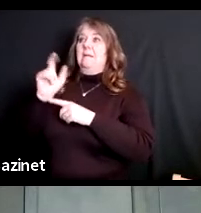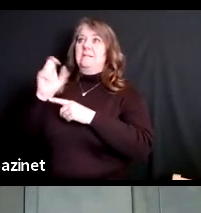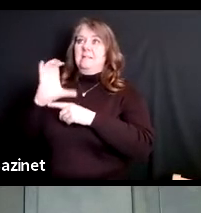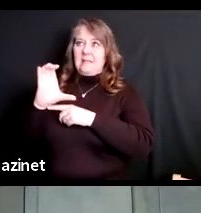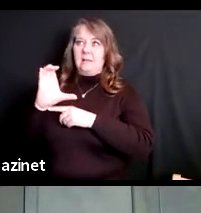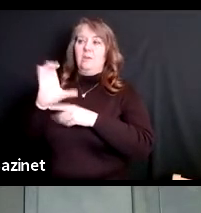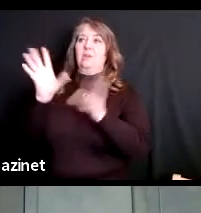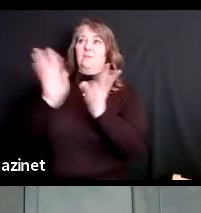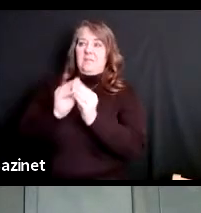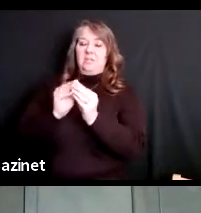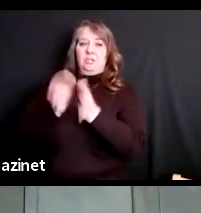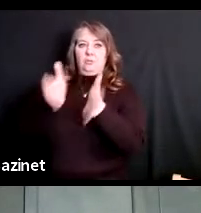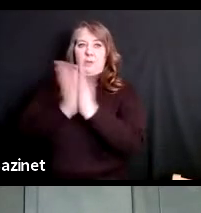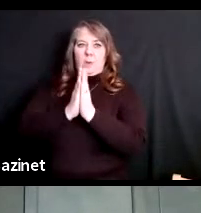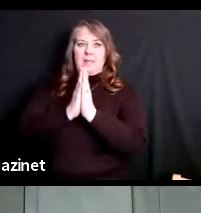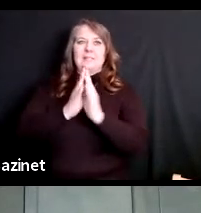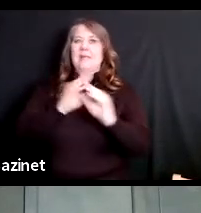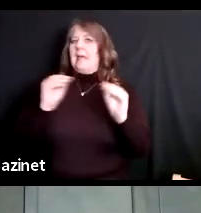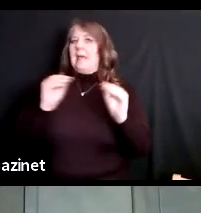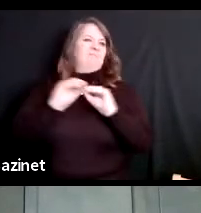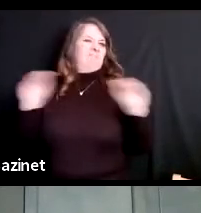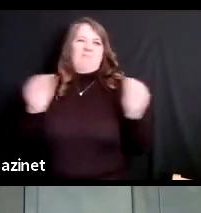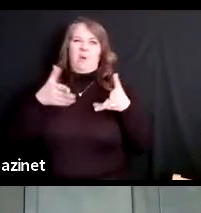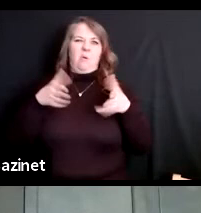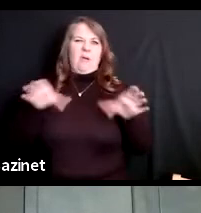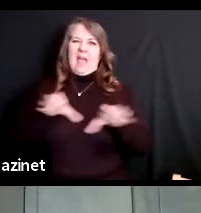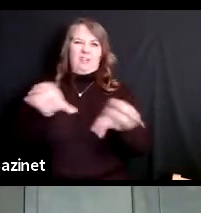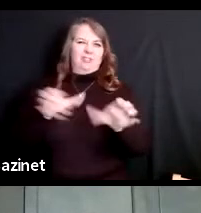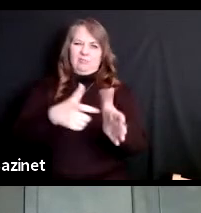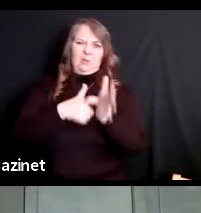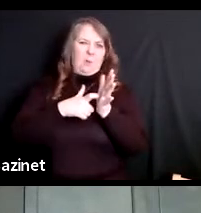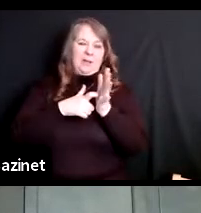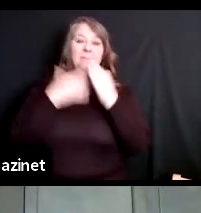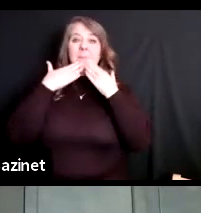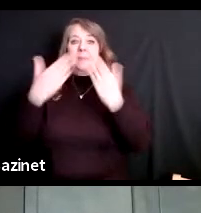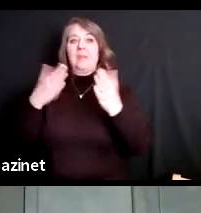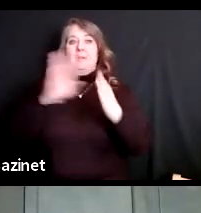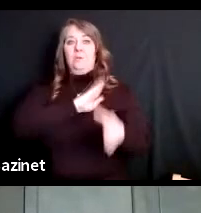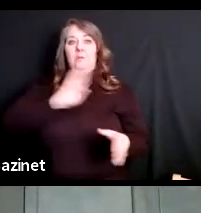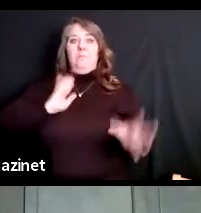and there'll be no action following. So thank you, Board President